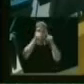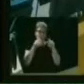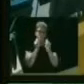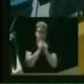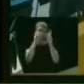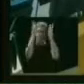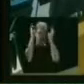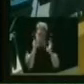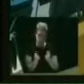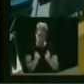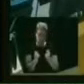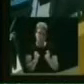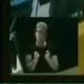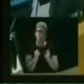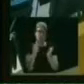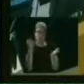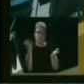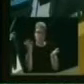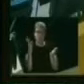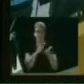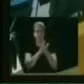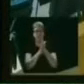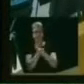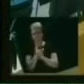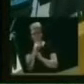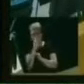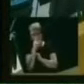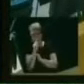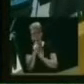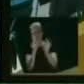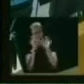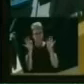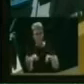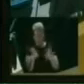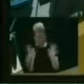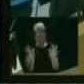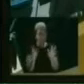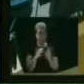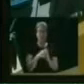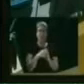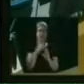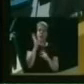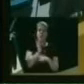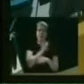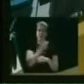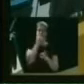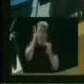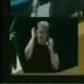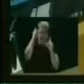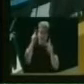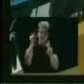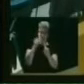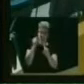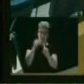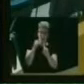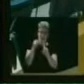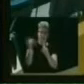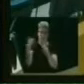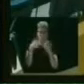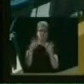issues that have been revised to bring it into legal form before this board. The Board of Education has debated the